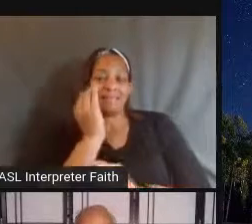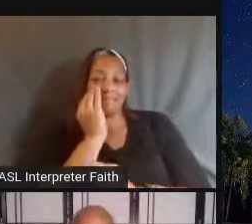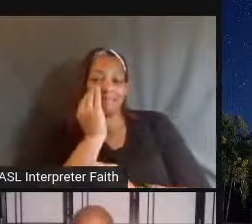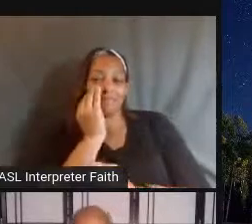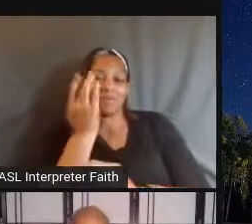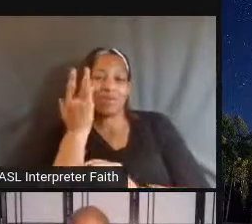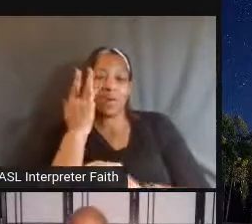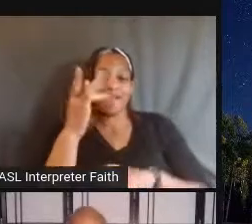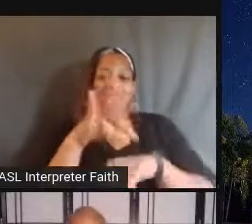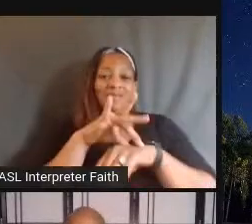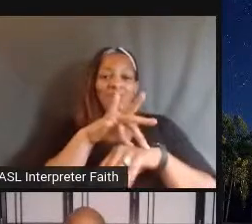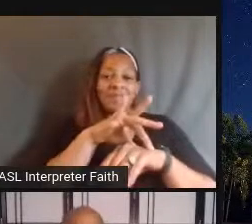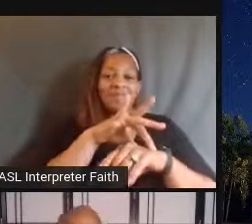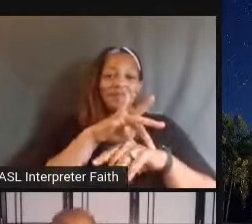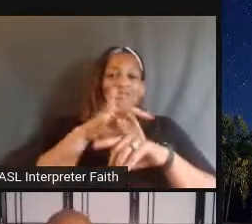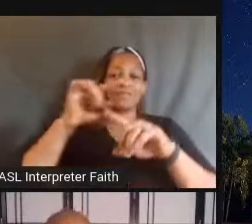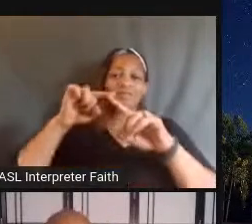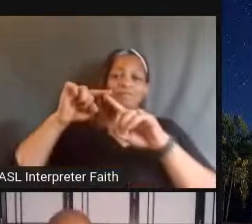on its axis.